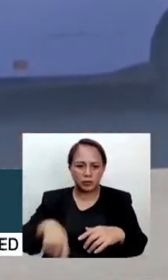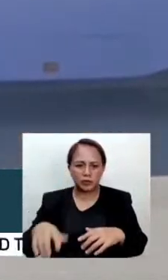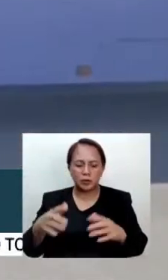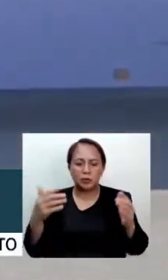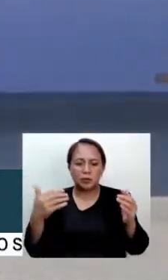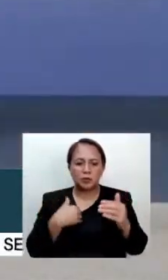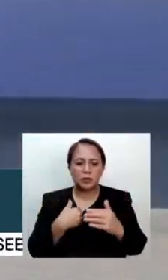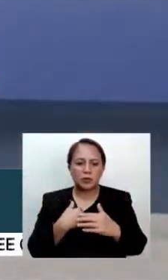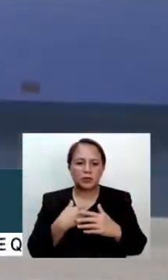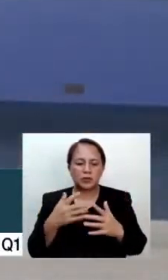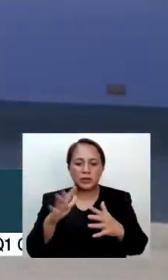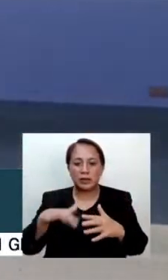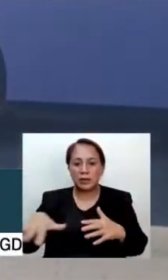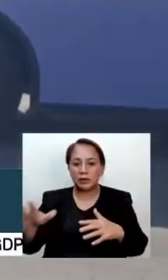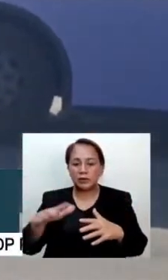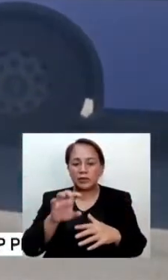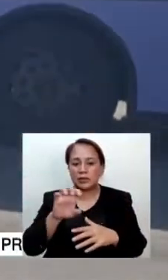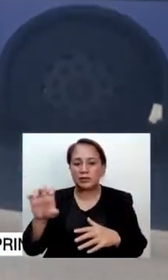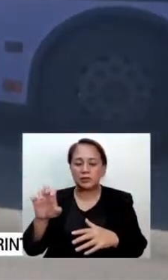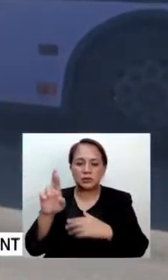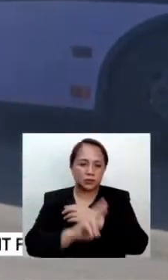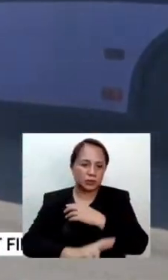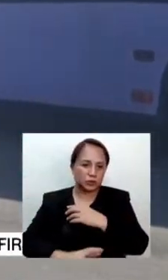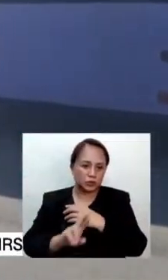fiercely disputed eastern regions.